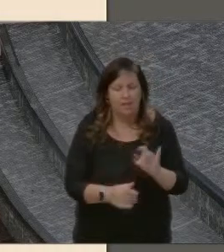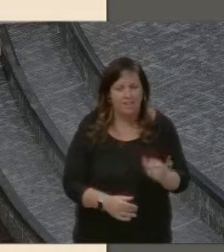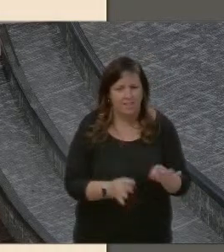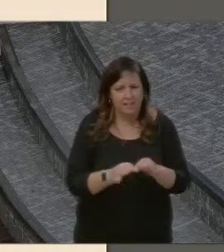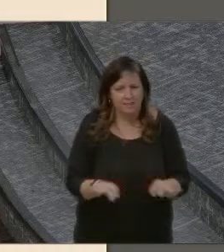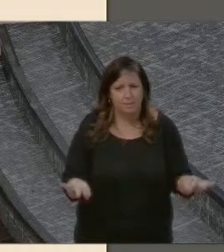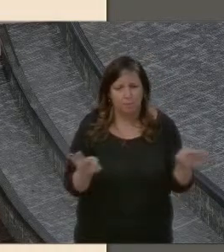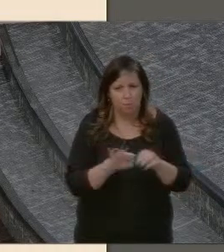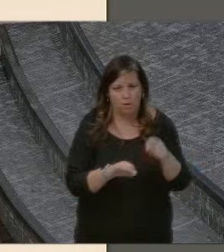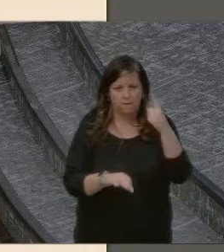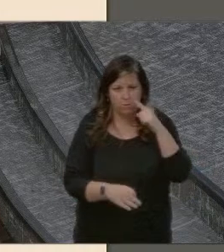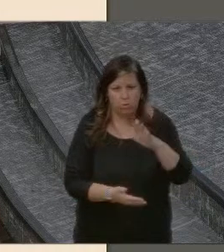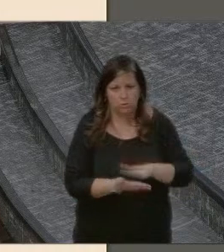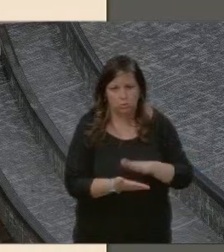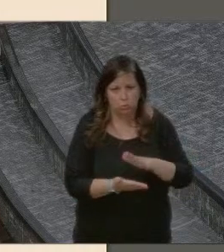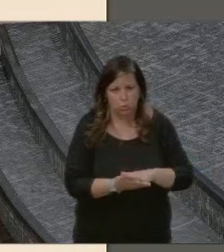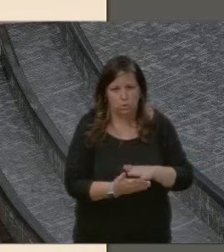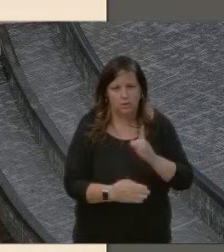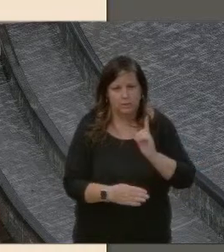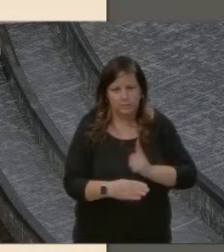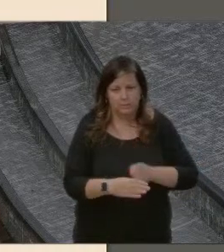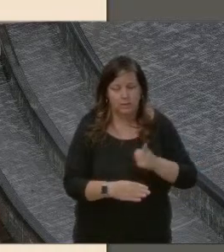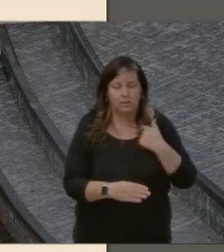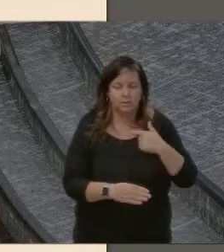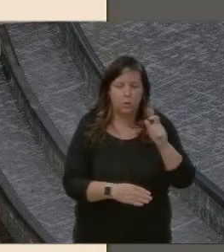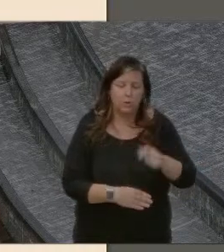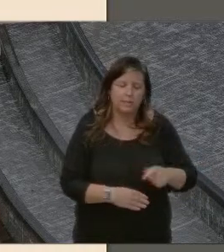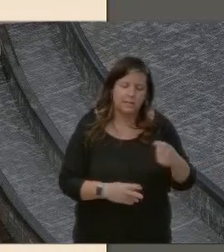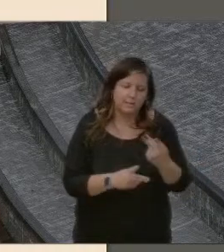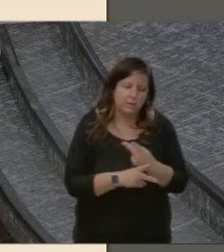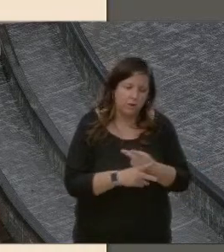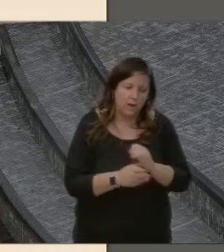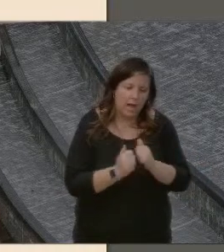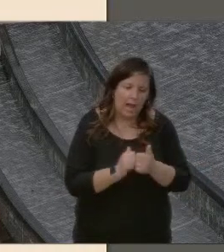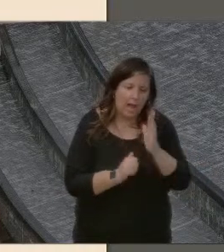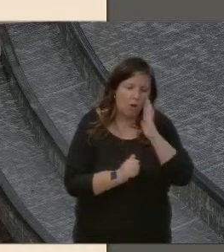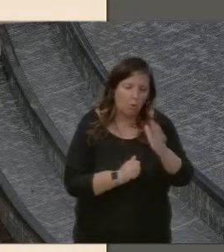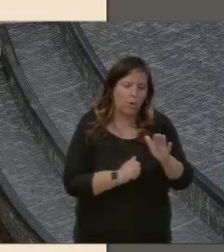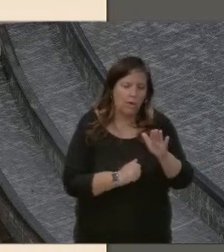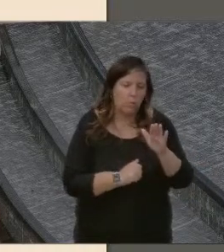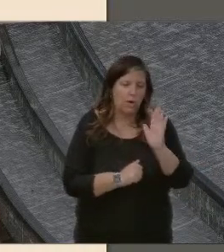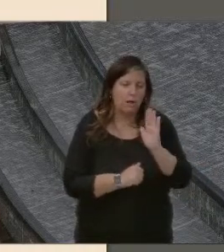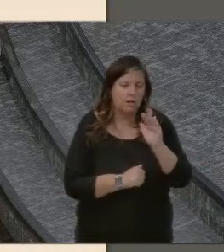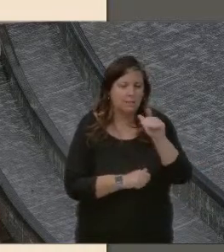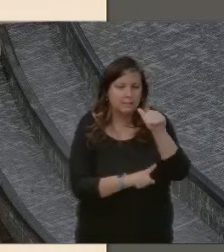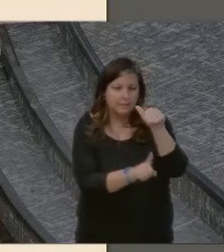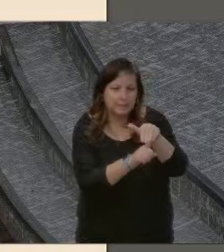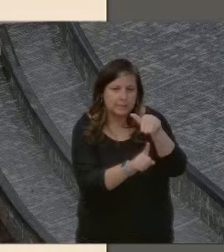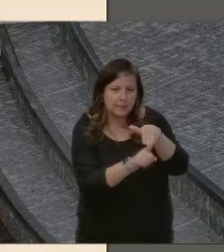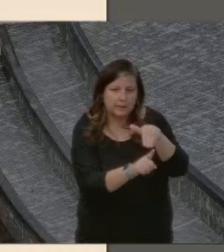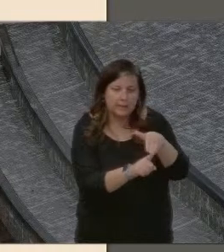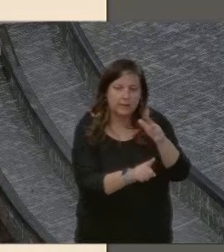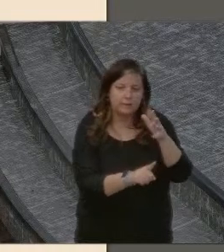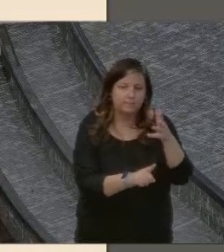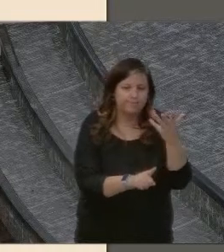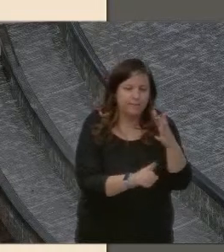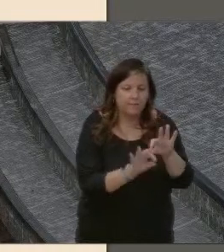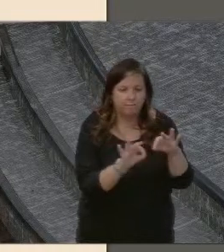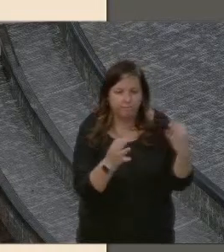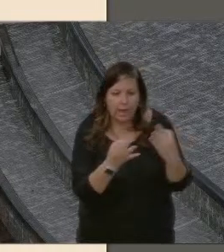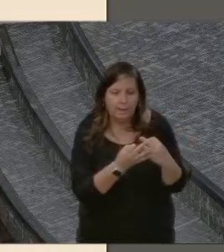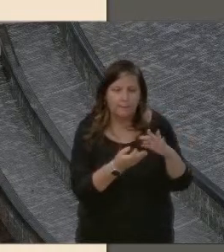to figure out how we're going to tap into the expertise of our families and students and bring them into this process